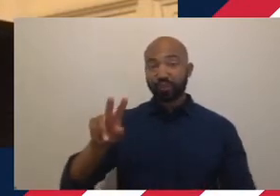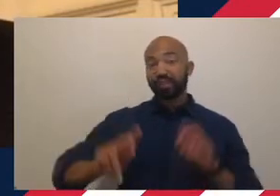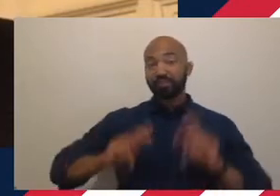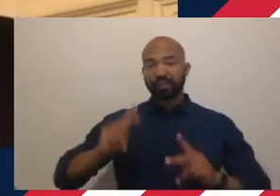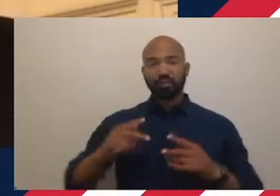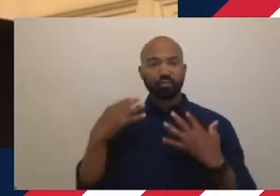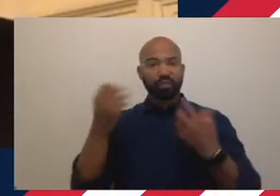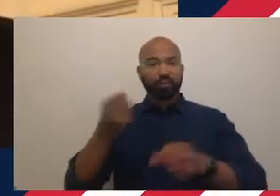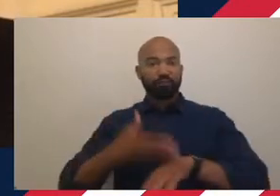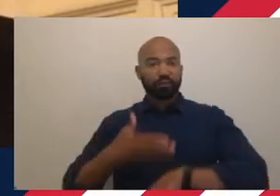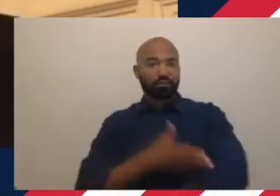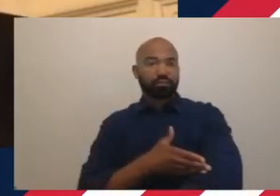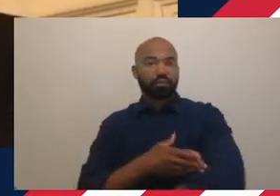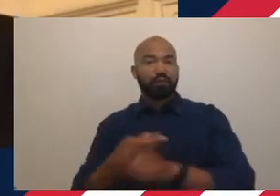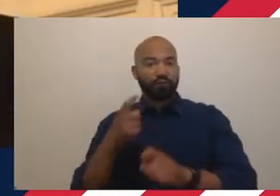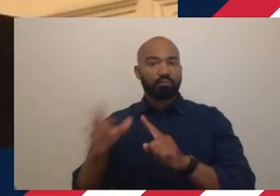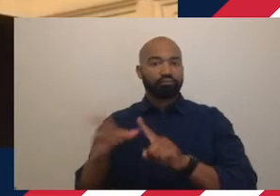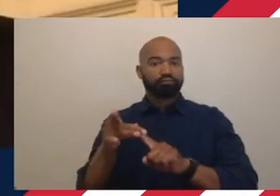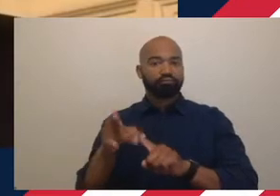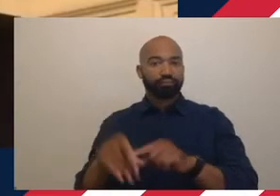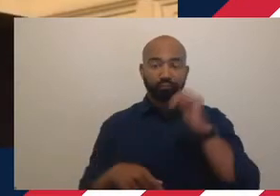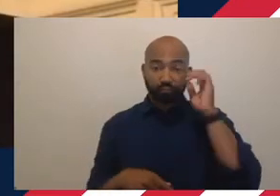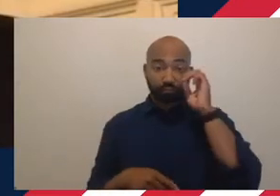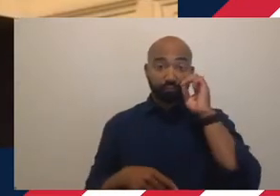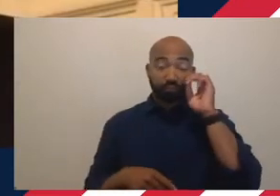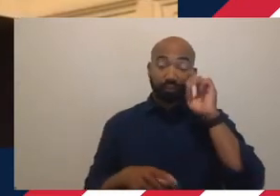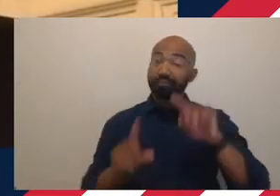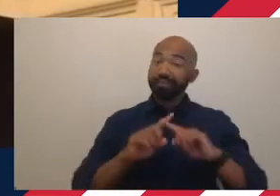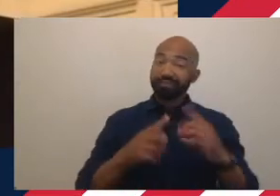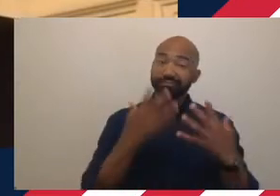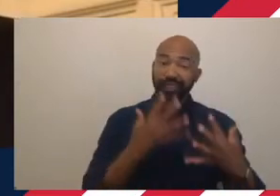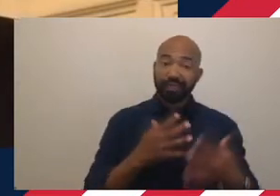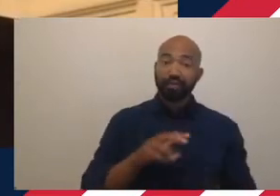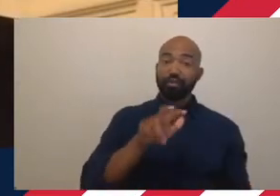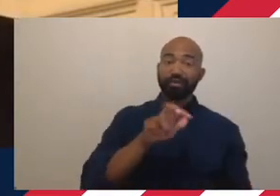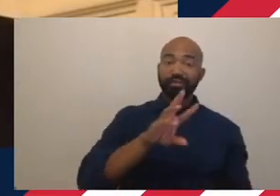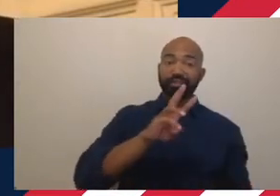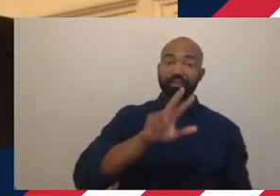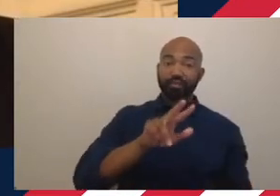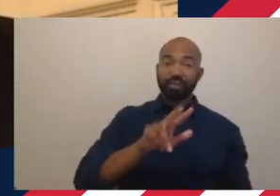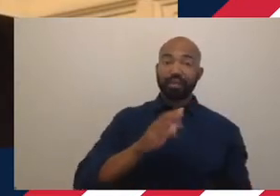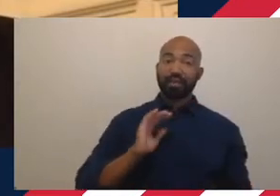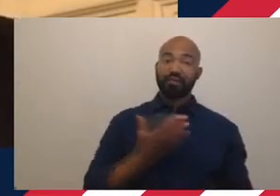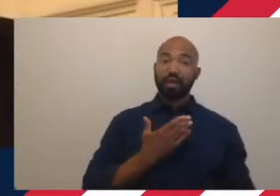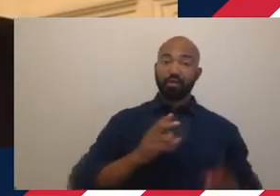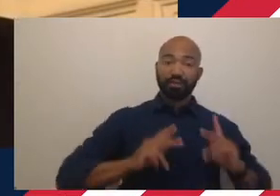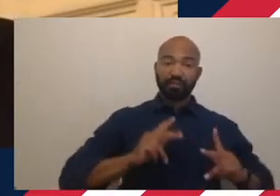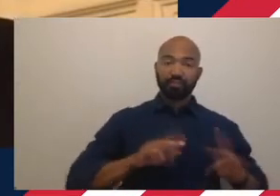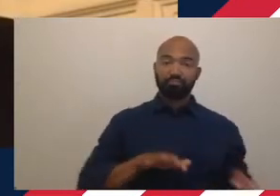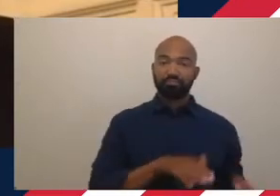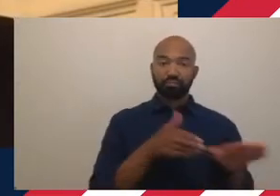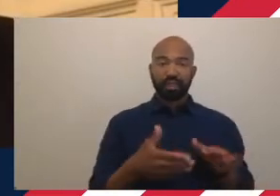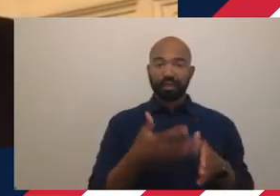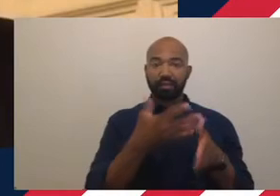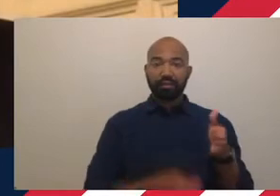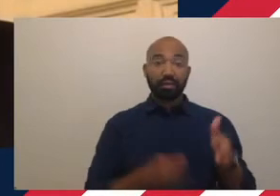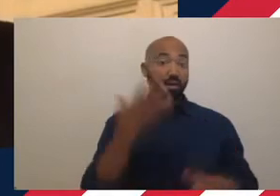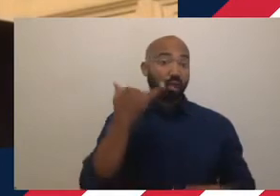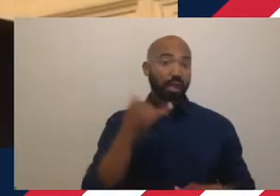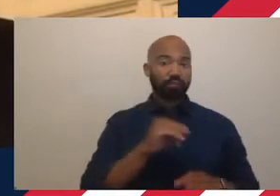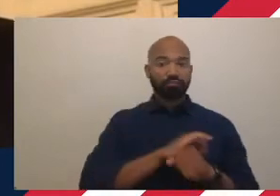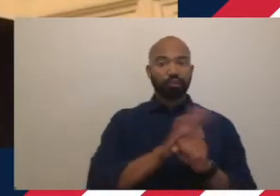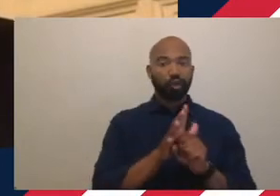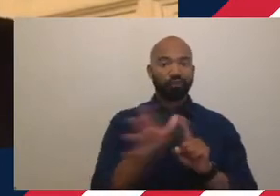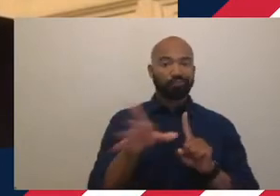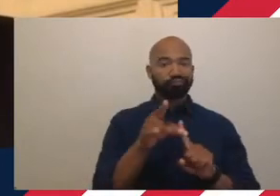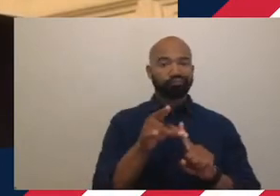recovered. But I'm sad to say that 363 of our Navajo people have lost their lives to